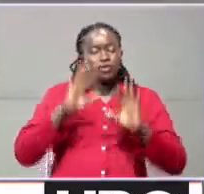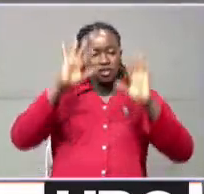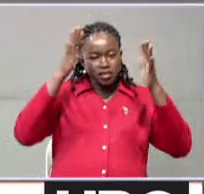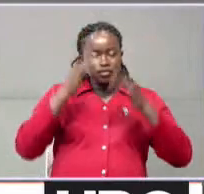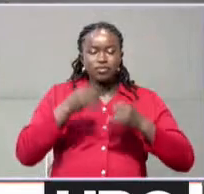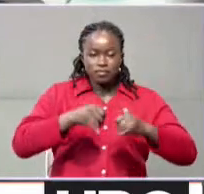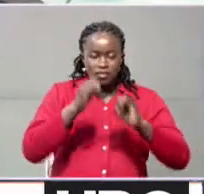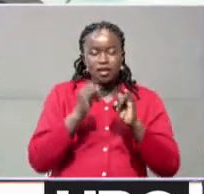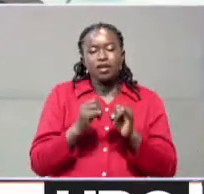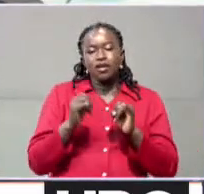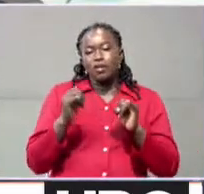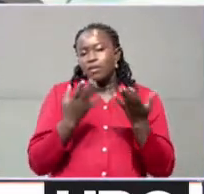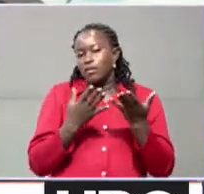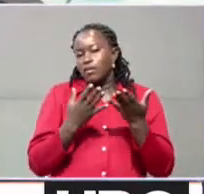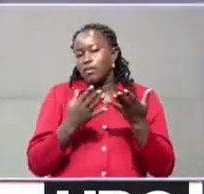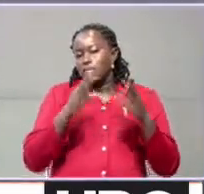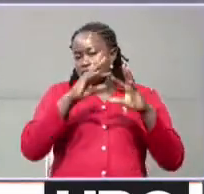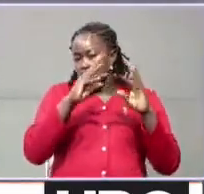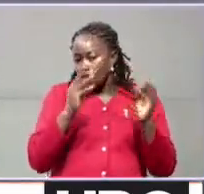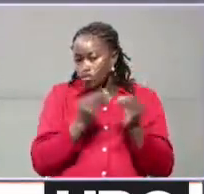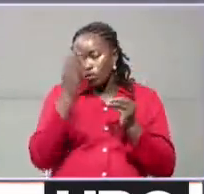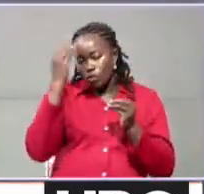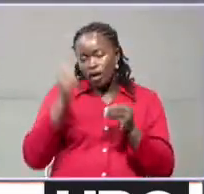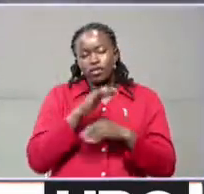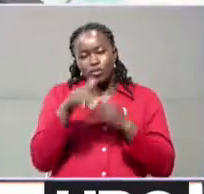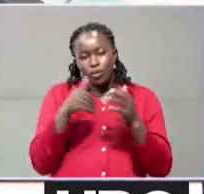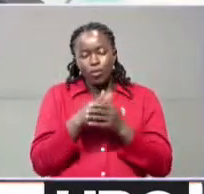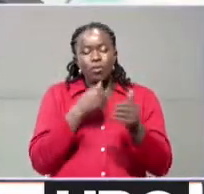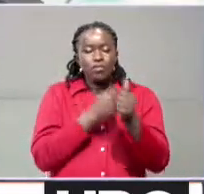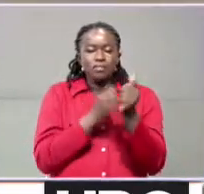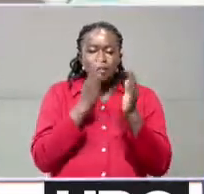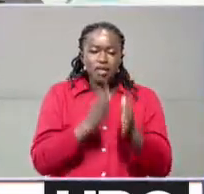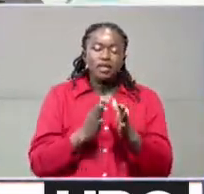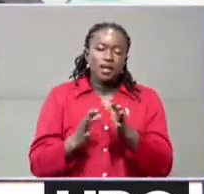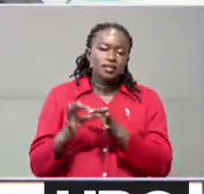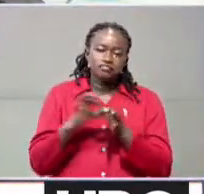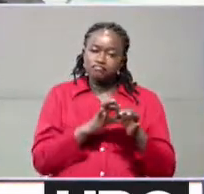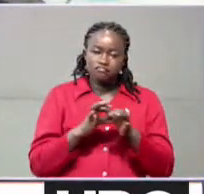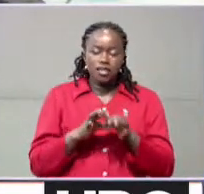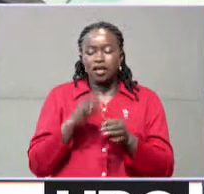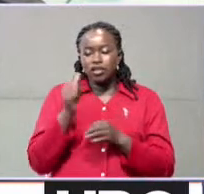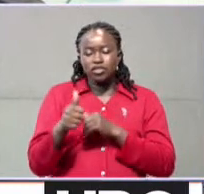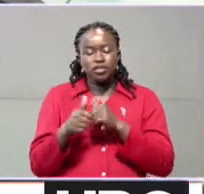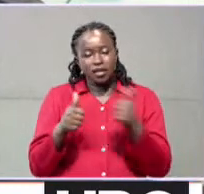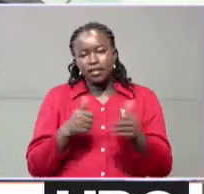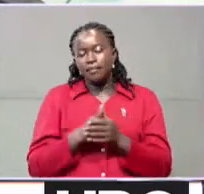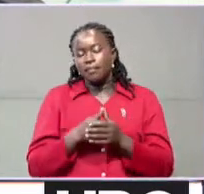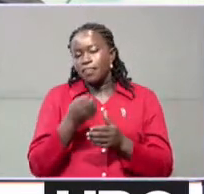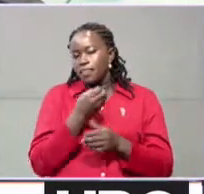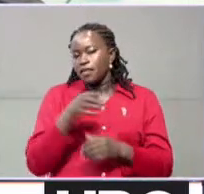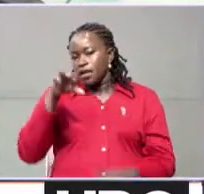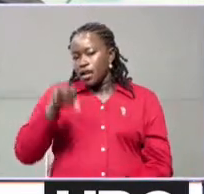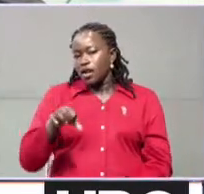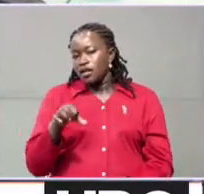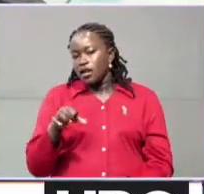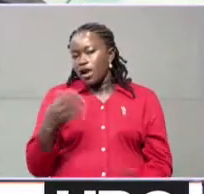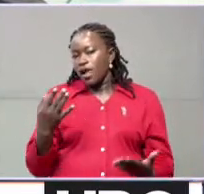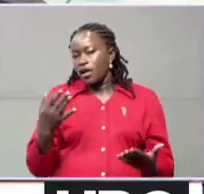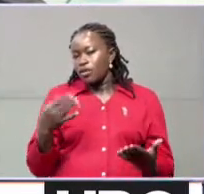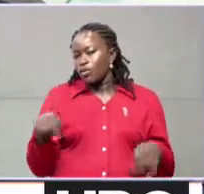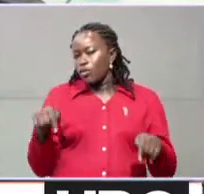of the model since all the pillars are complementary to each other number nine contradictions